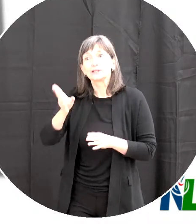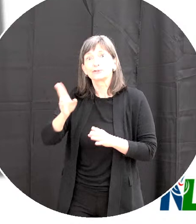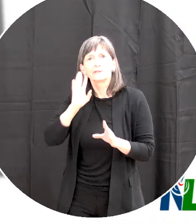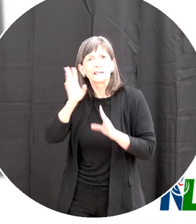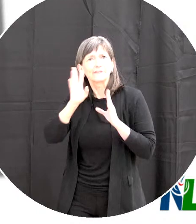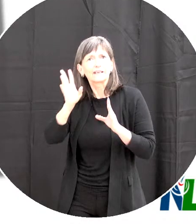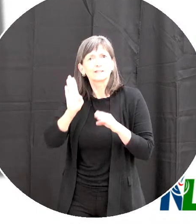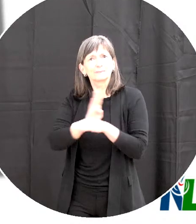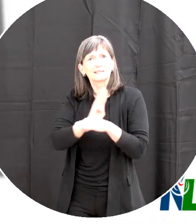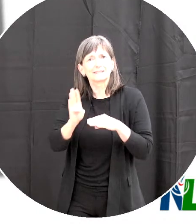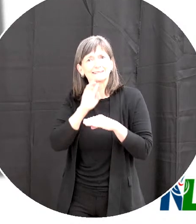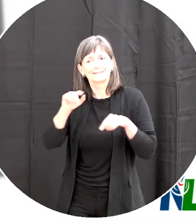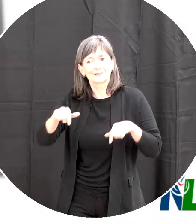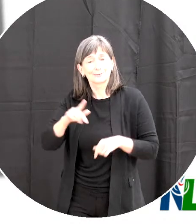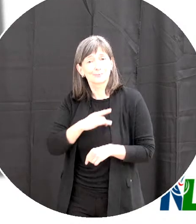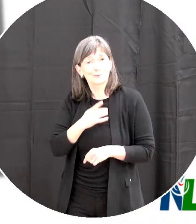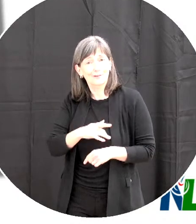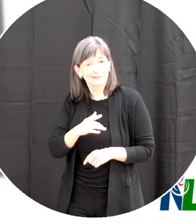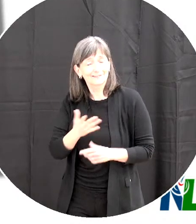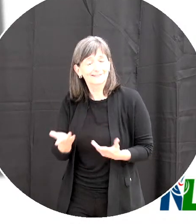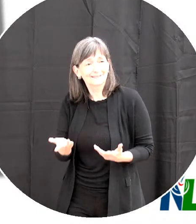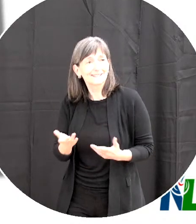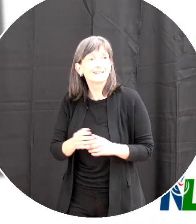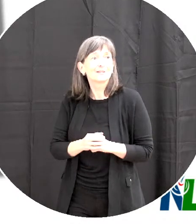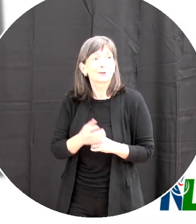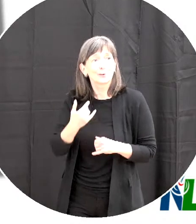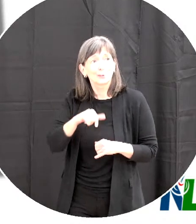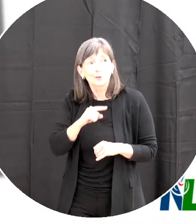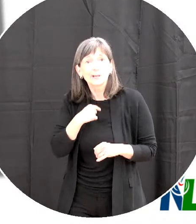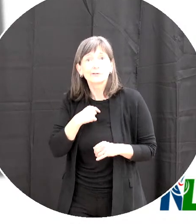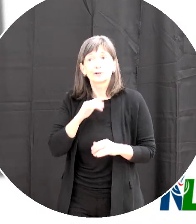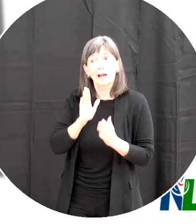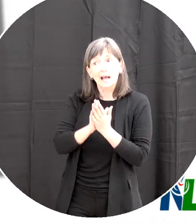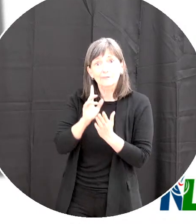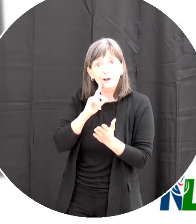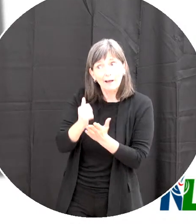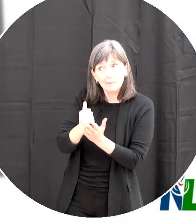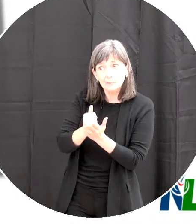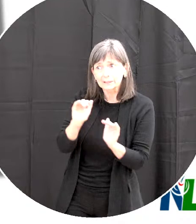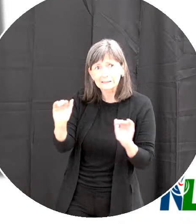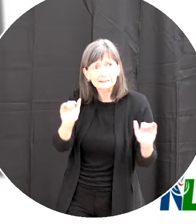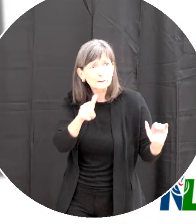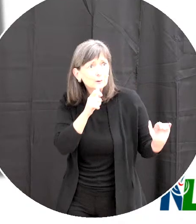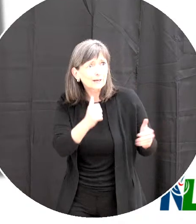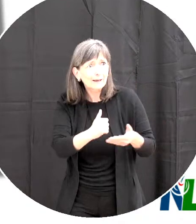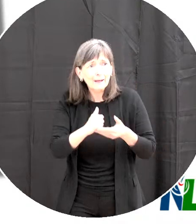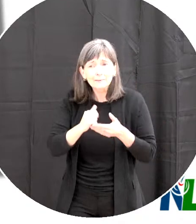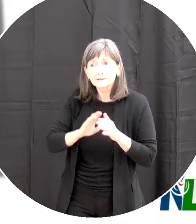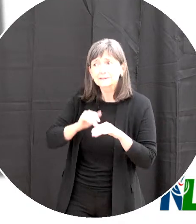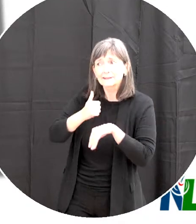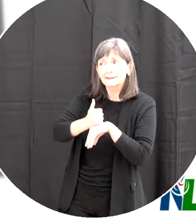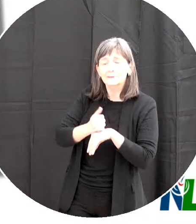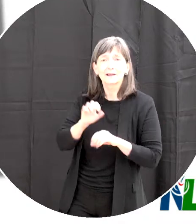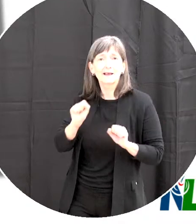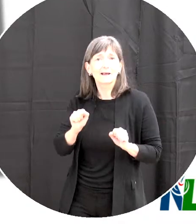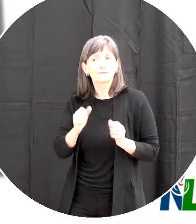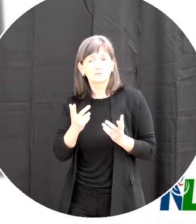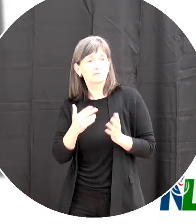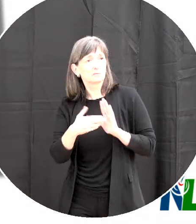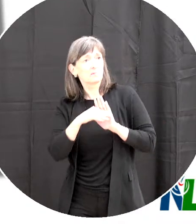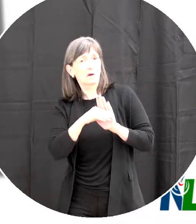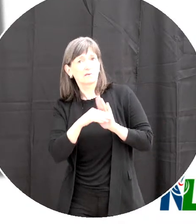reaching out, we are expanding boundaries, and continue to learn during this Scenario 2 model. Again, really want to thank